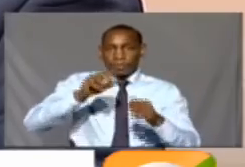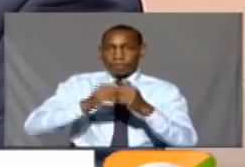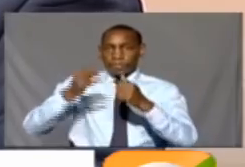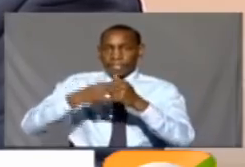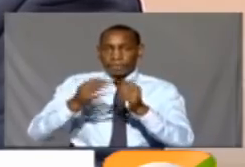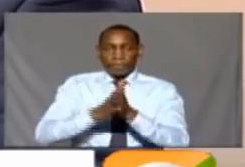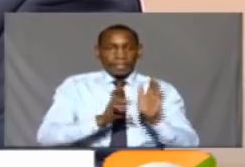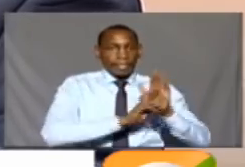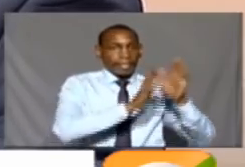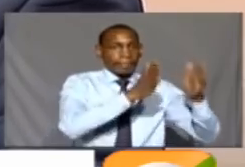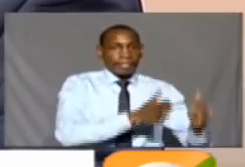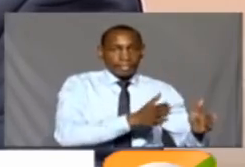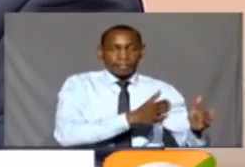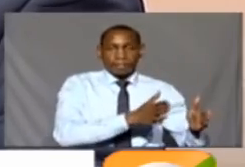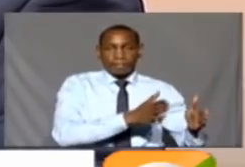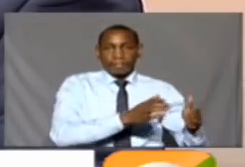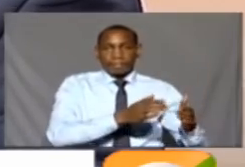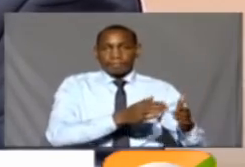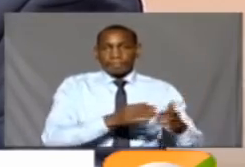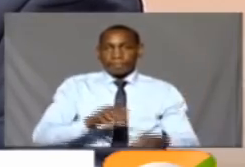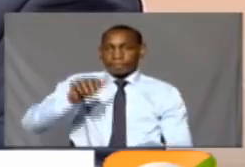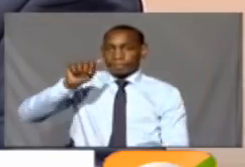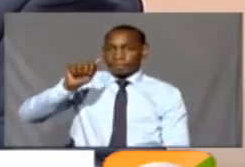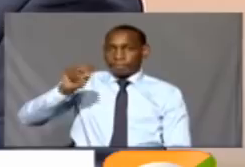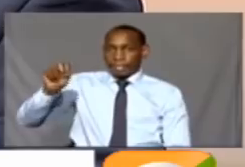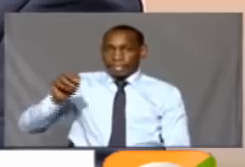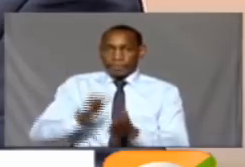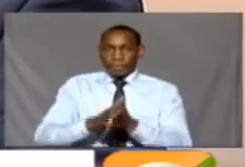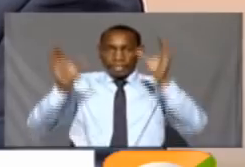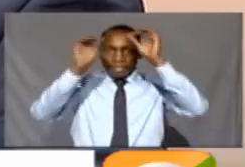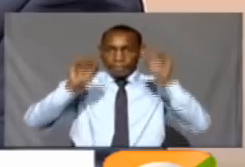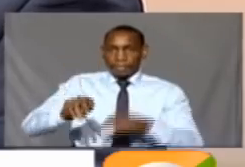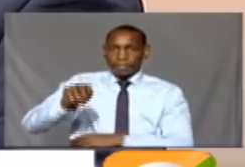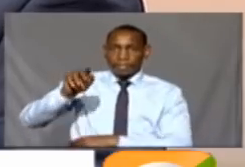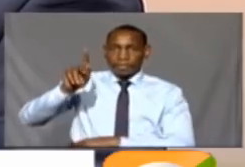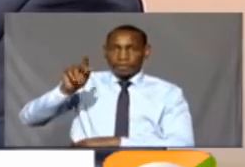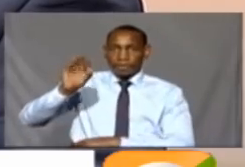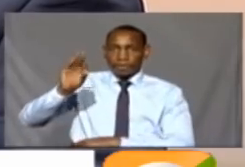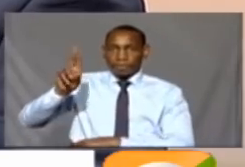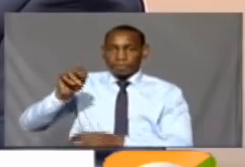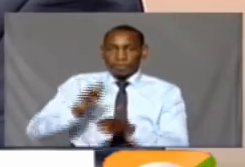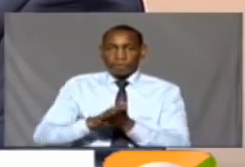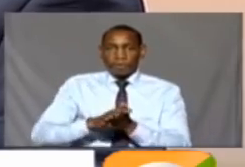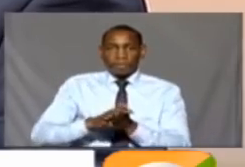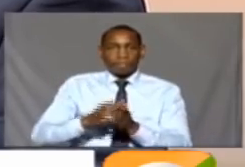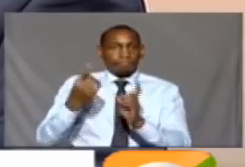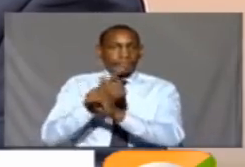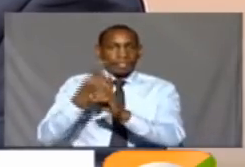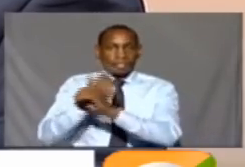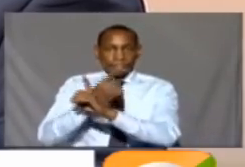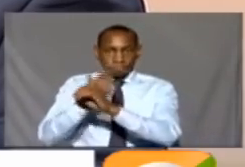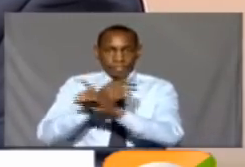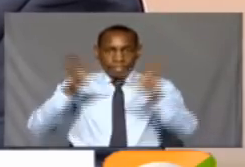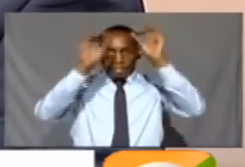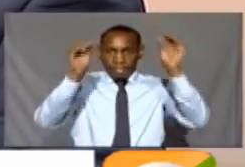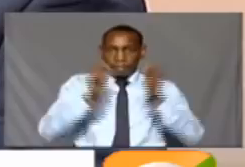centerpiece of even bringing Kofi Annan and President Kufuor, President Mukapa, President Kikwete, and all these luminaries,